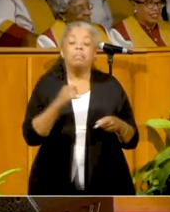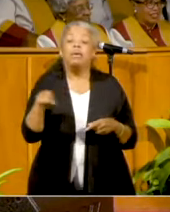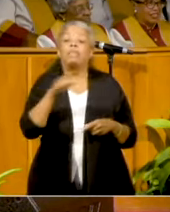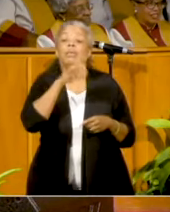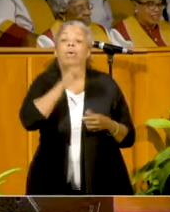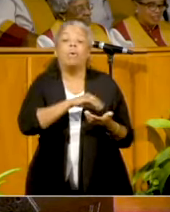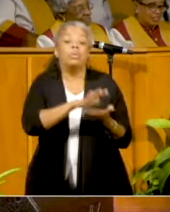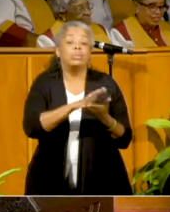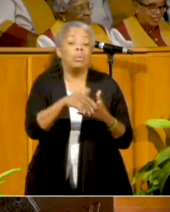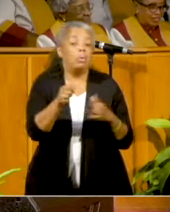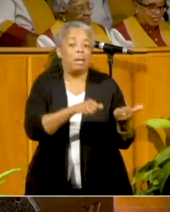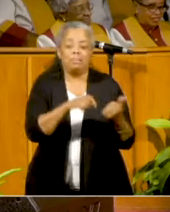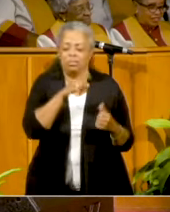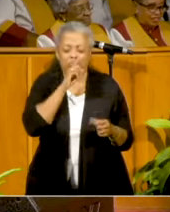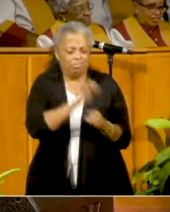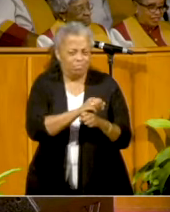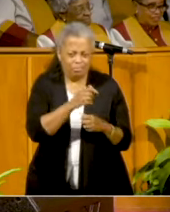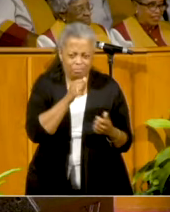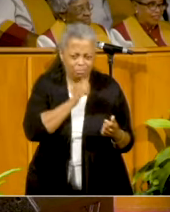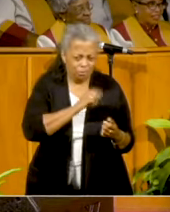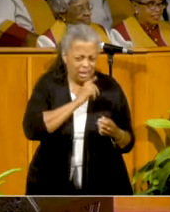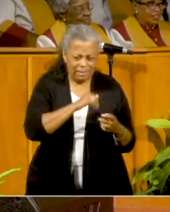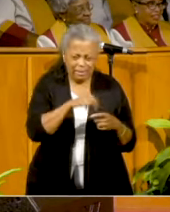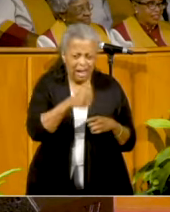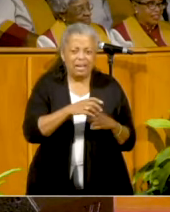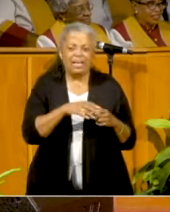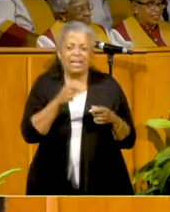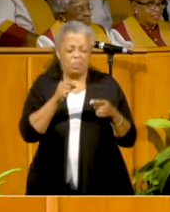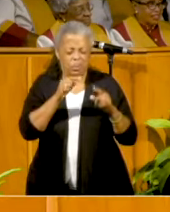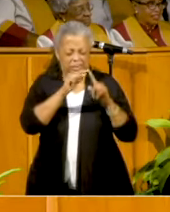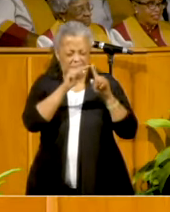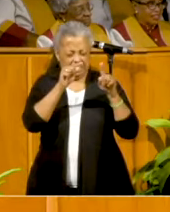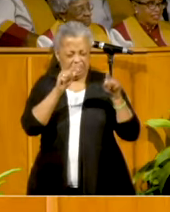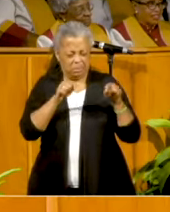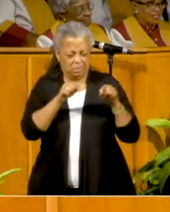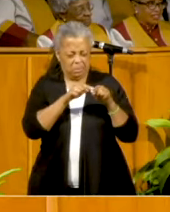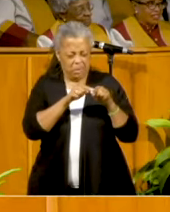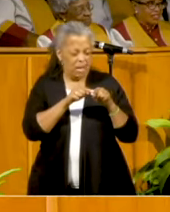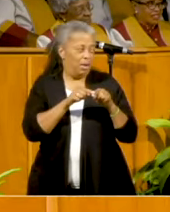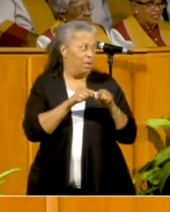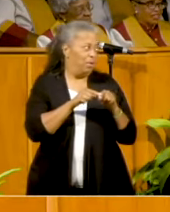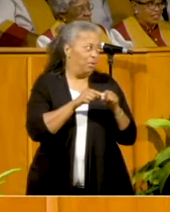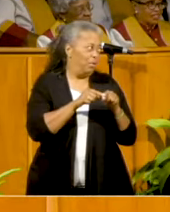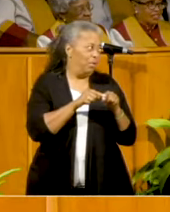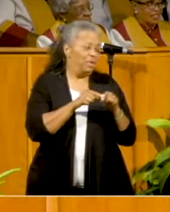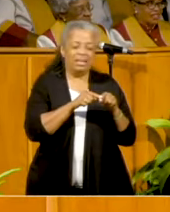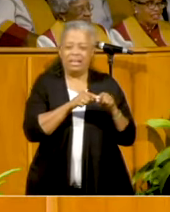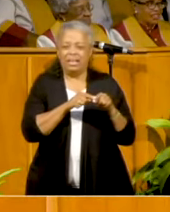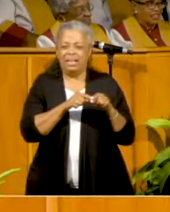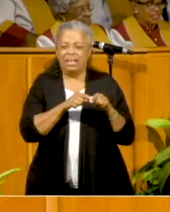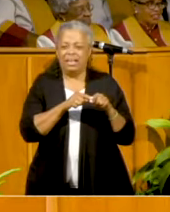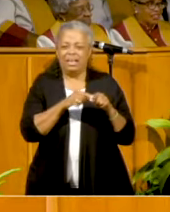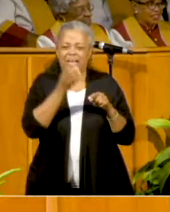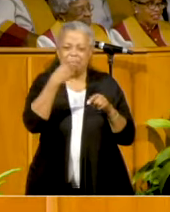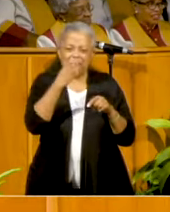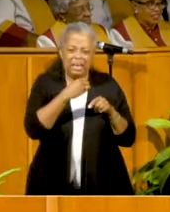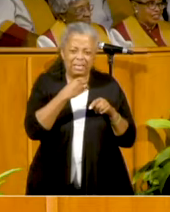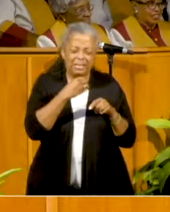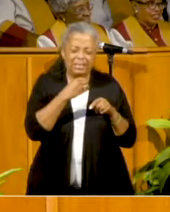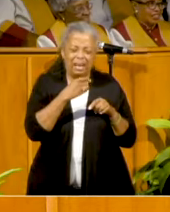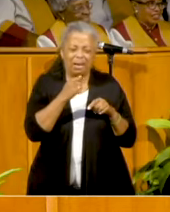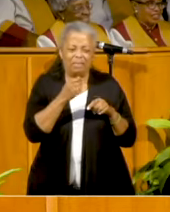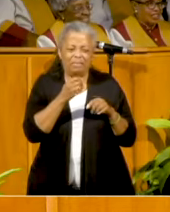were old school Baptist, it wasn't bread. It was a little square piece of edible chalk